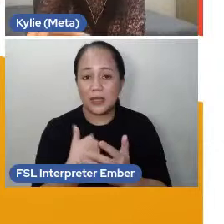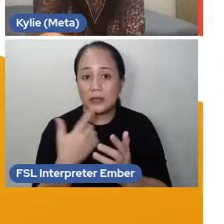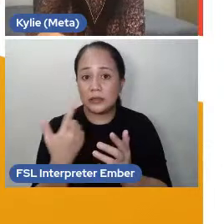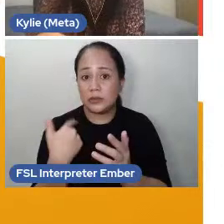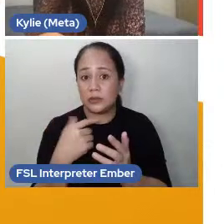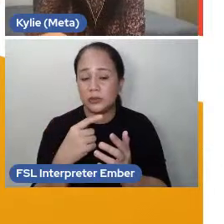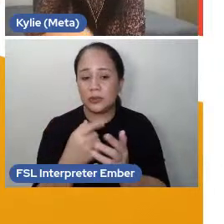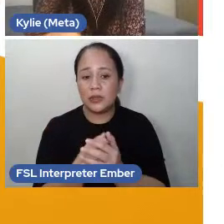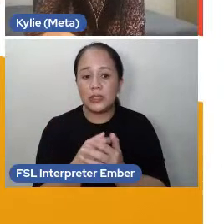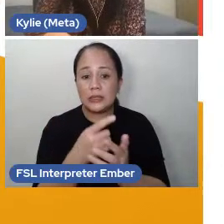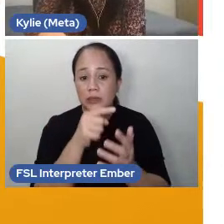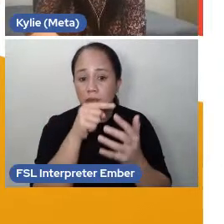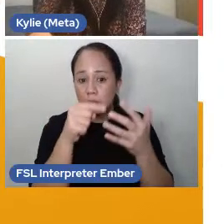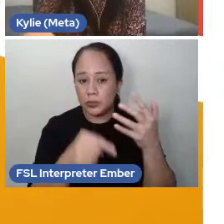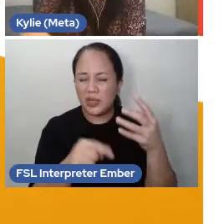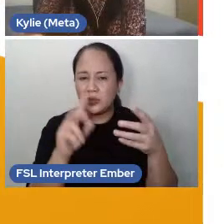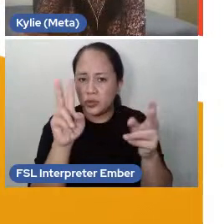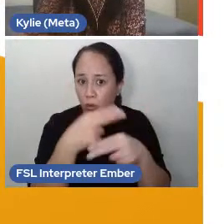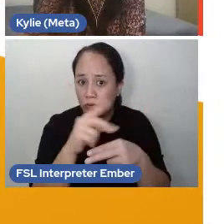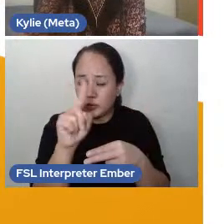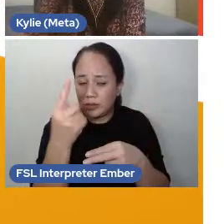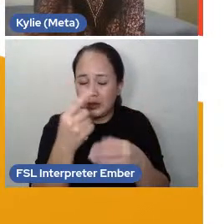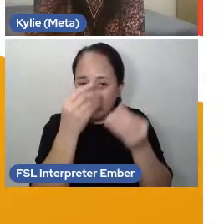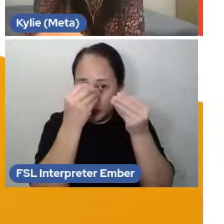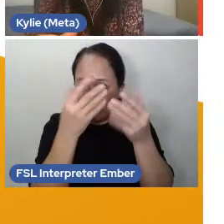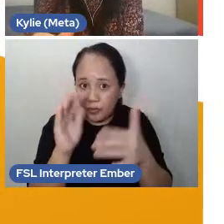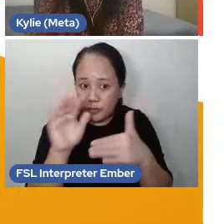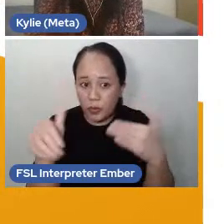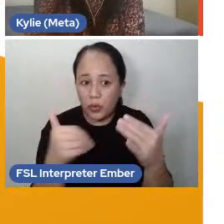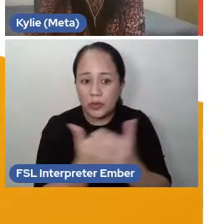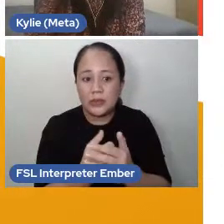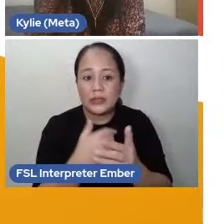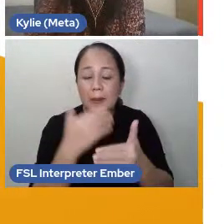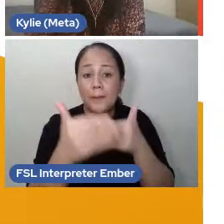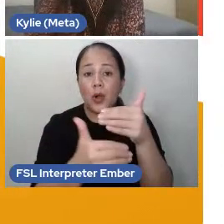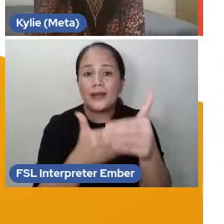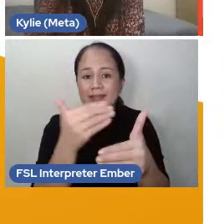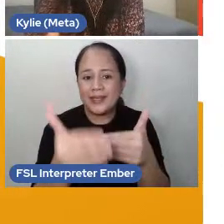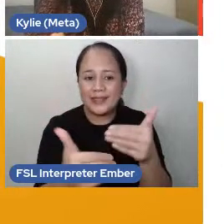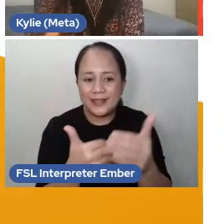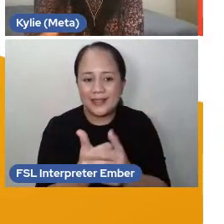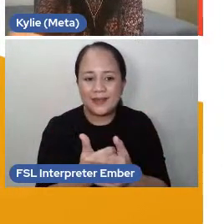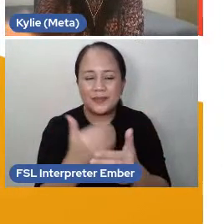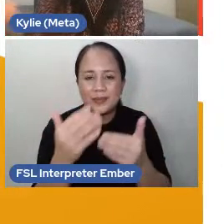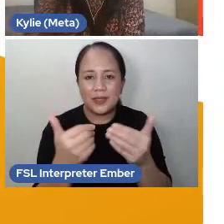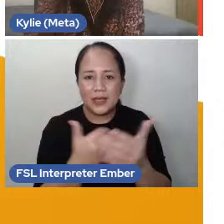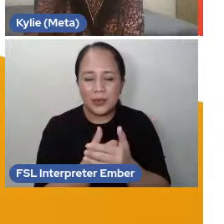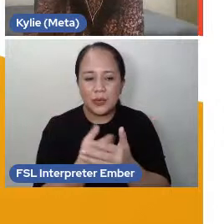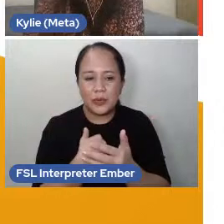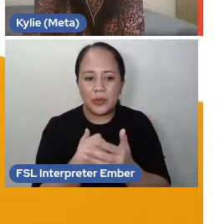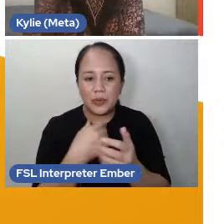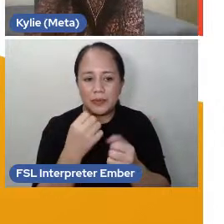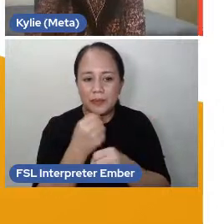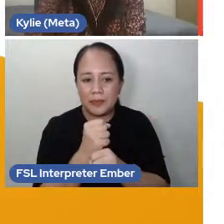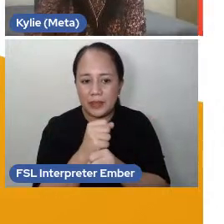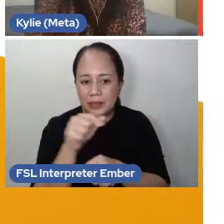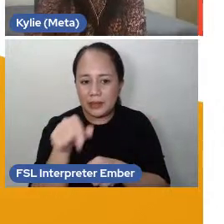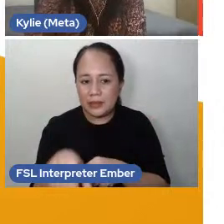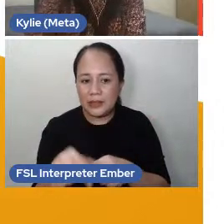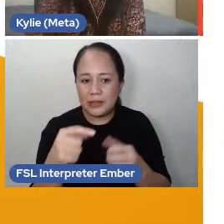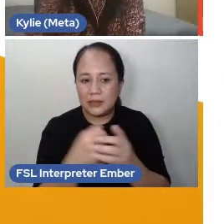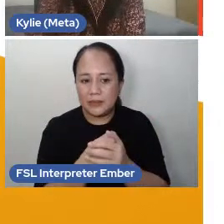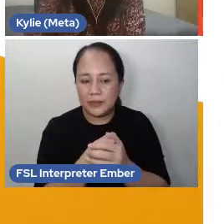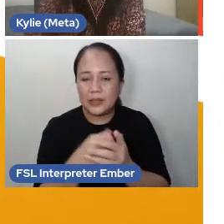this will be quick, but I do want to let everyone know the process in which an advertiser needs to go through to run political ads